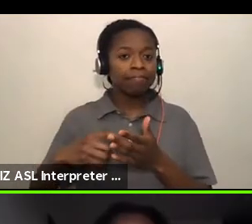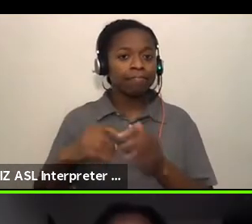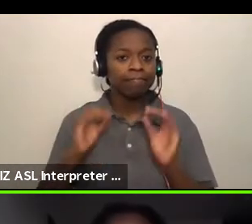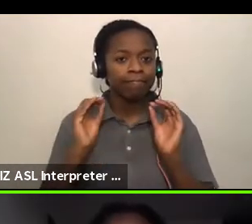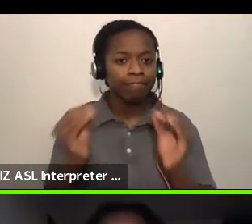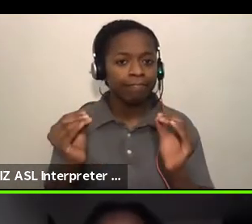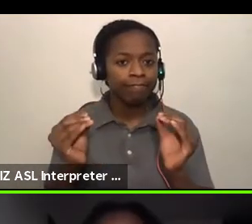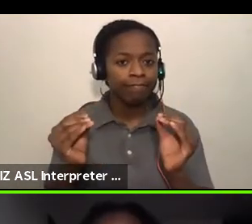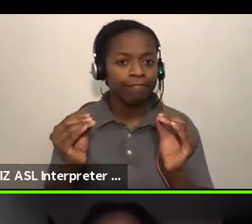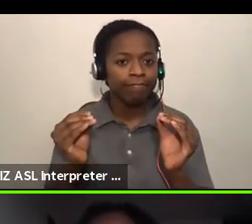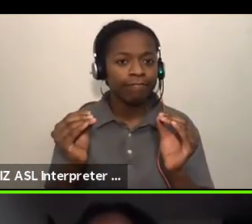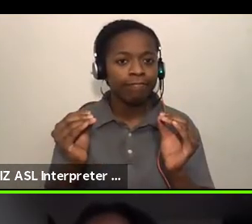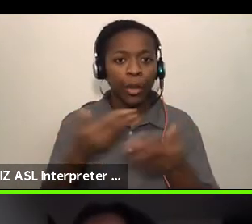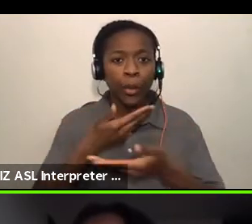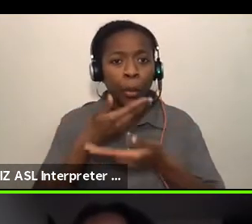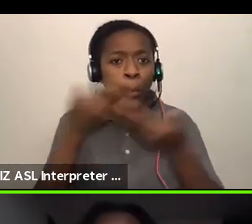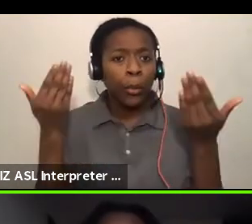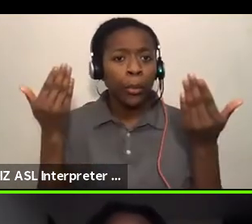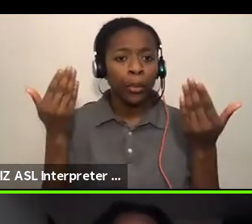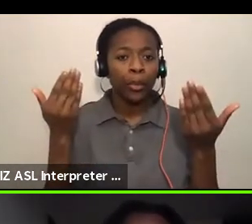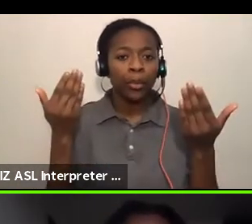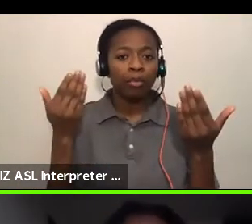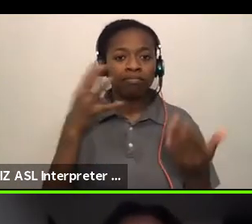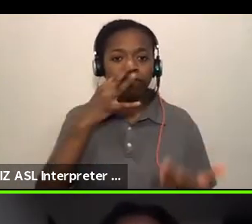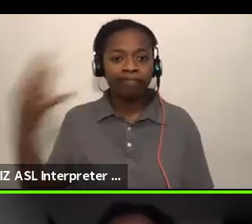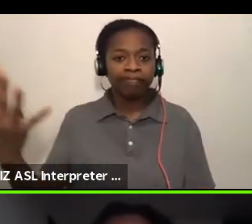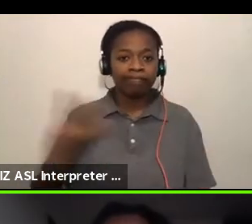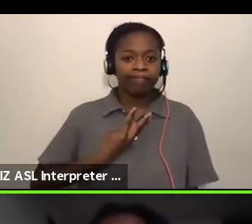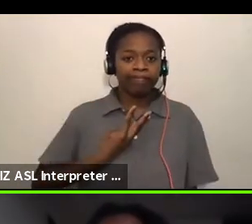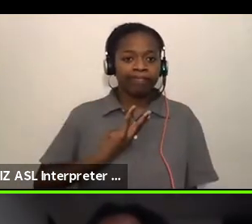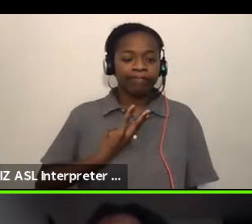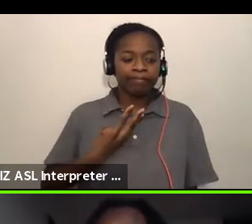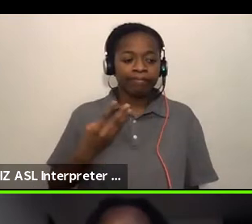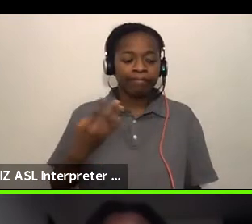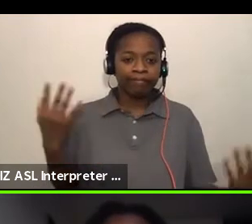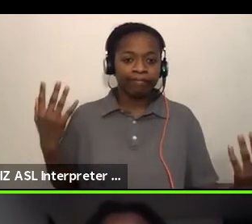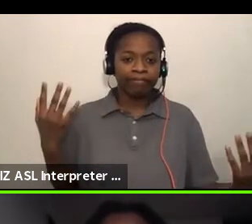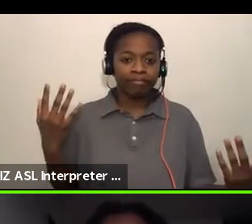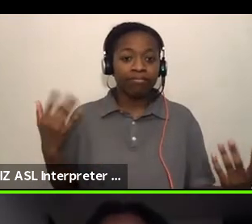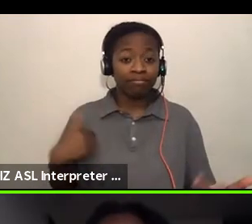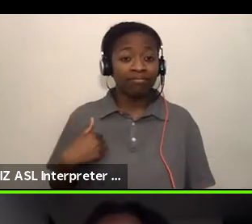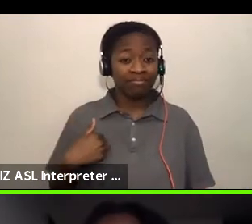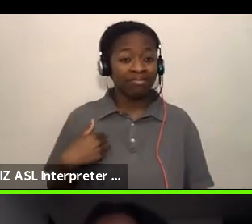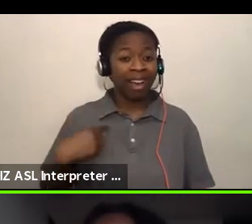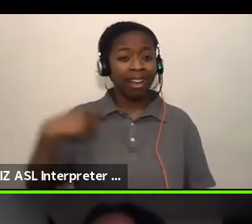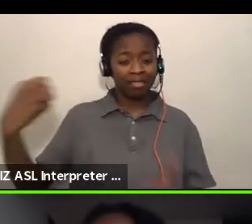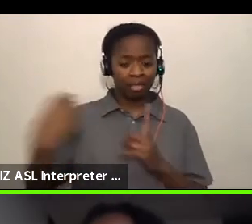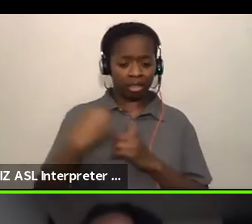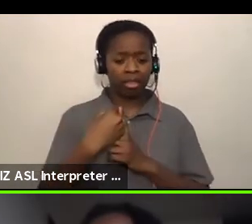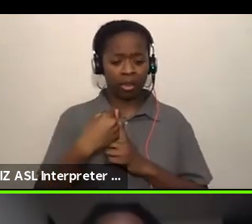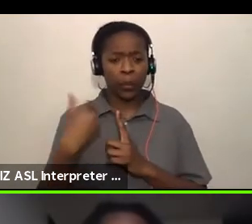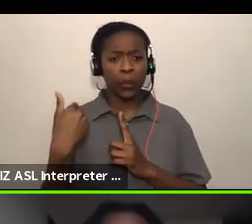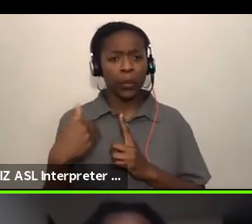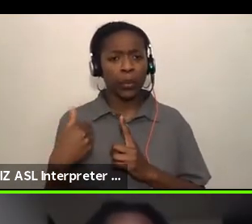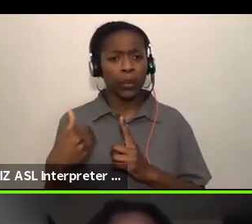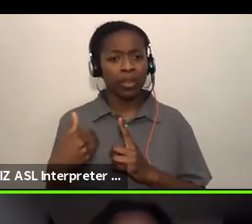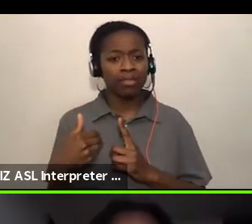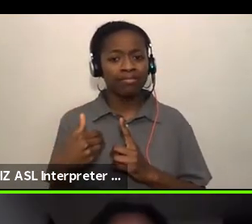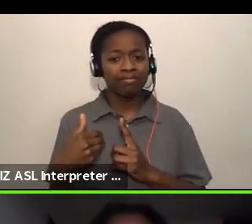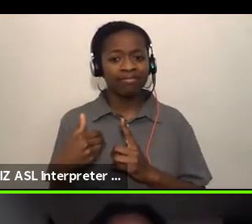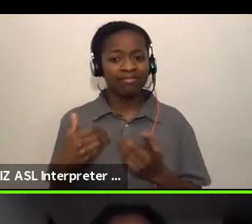silence, nothing but ignoring. And that's when I realized that like the